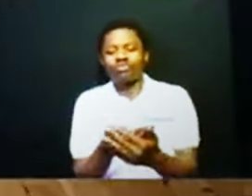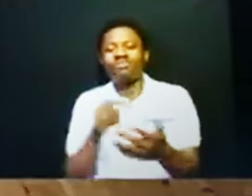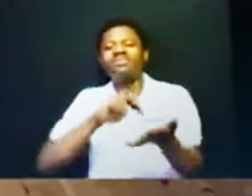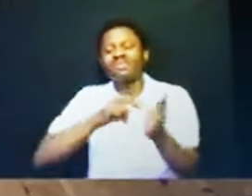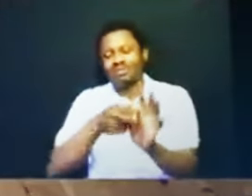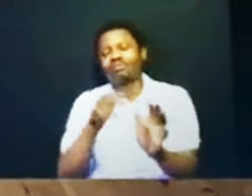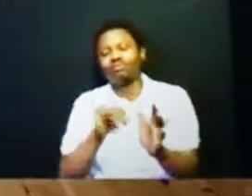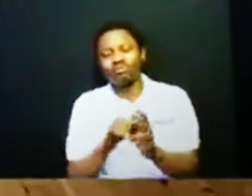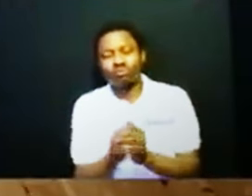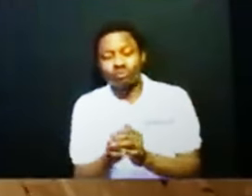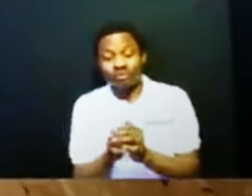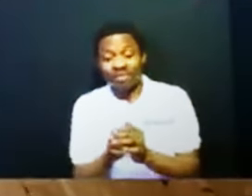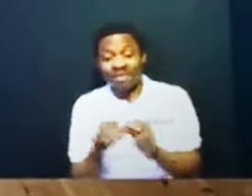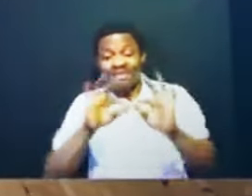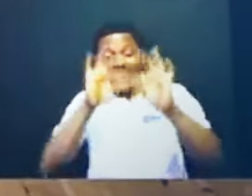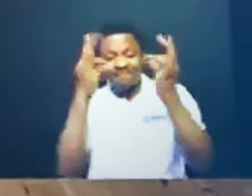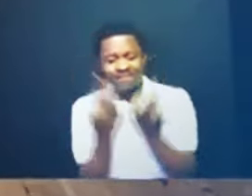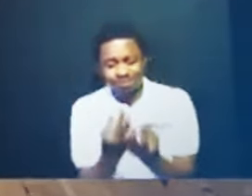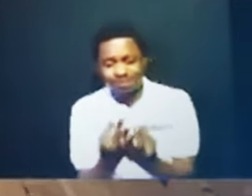family including servants.